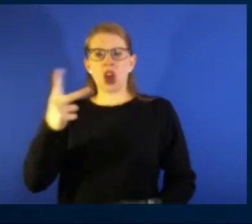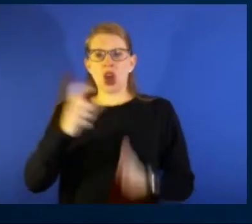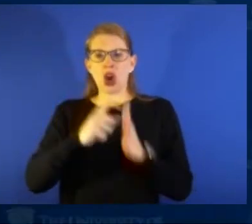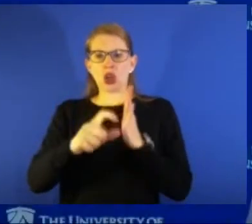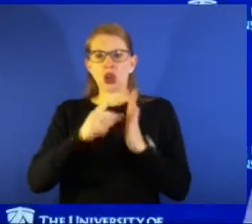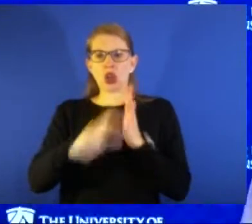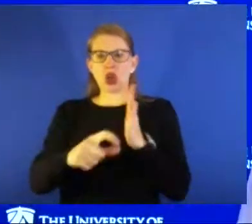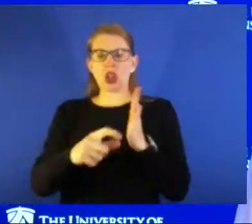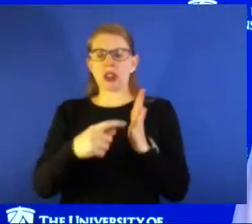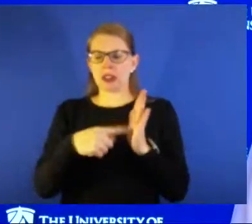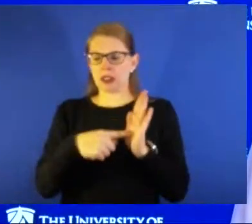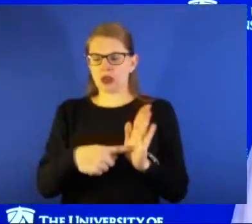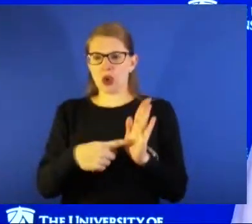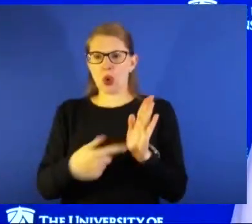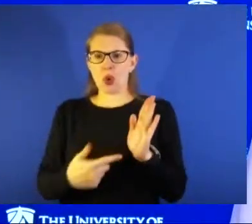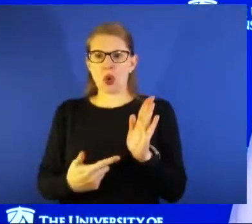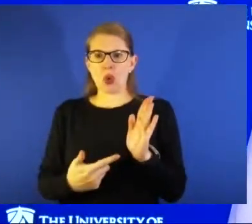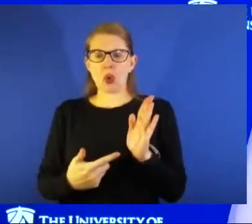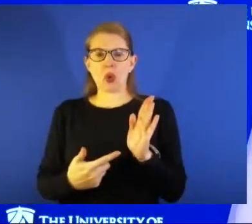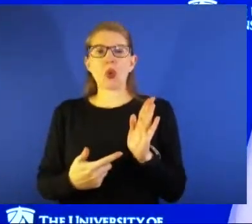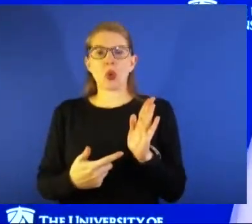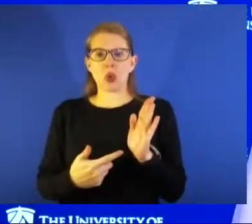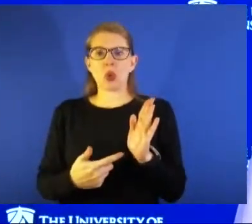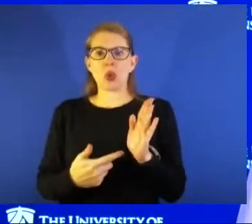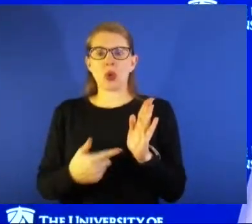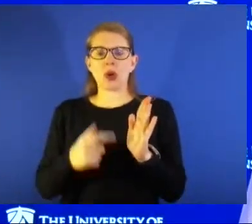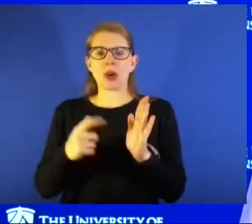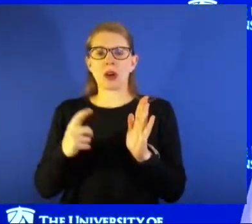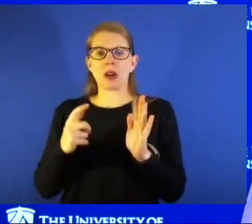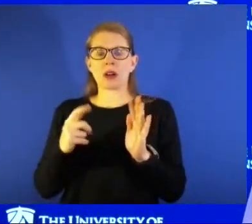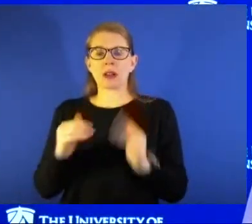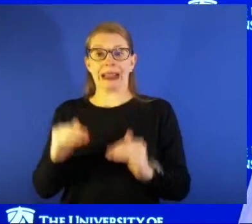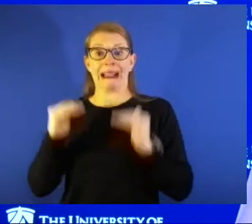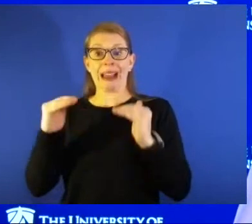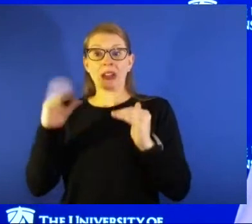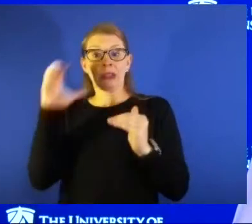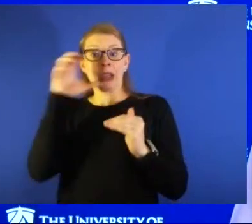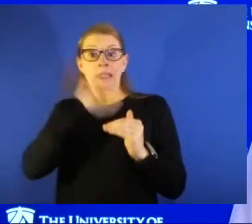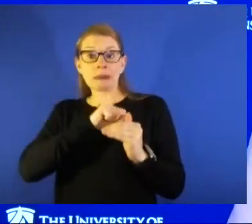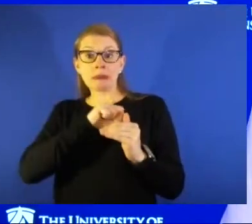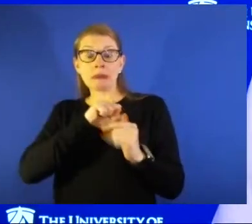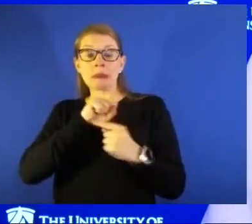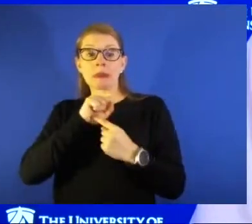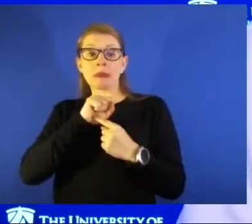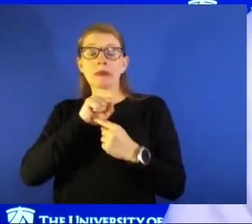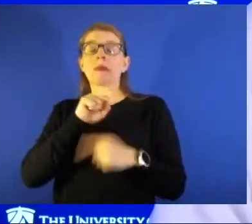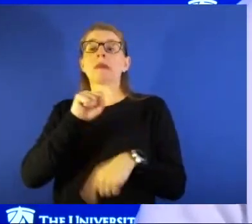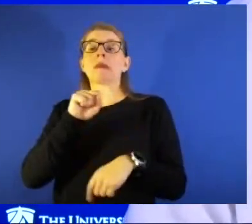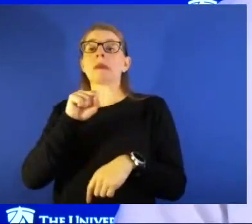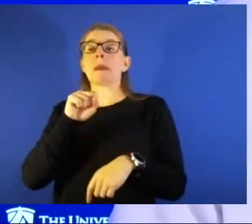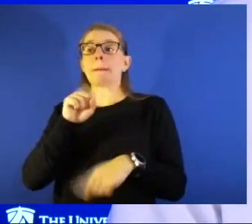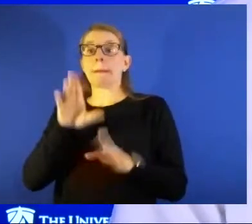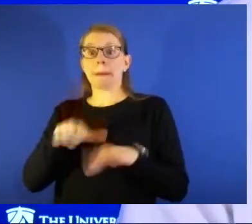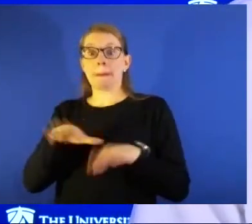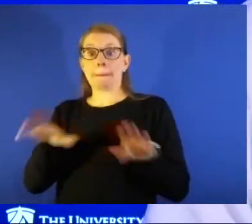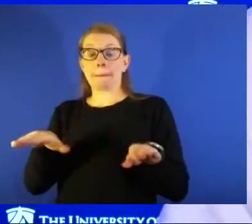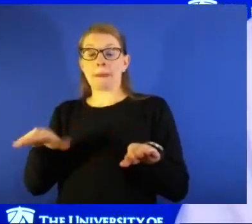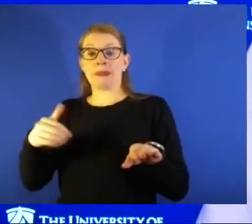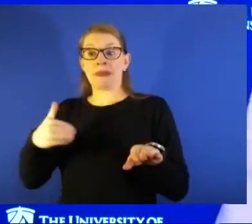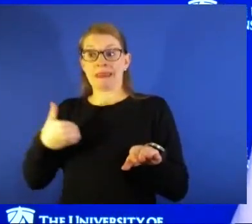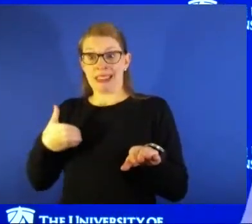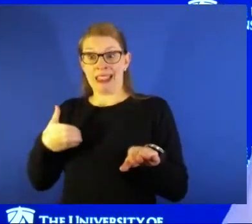that there was a higher estimate of pediatrics who actually had the disease than the cases that were